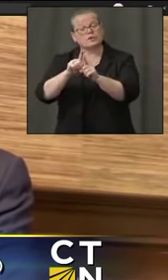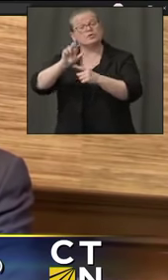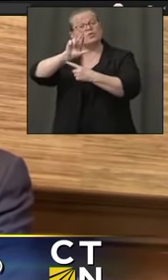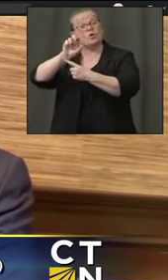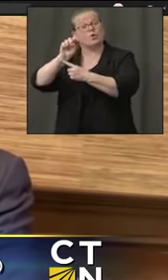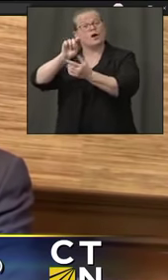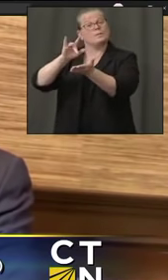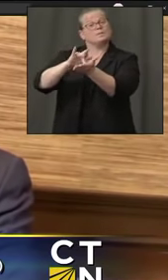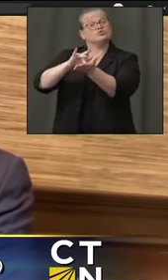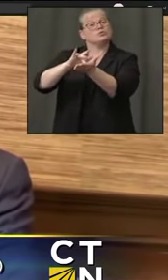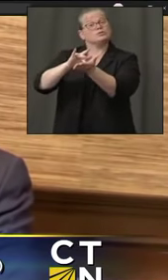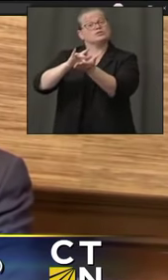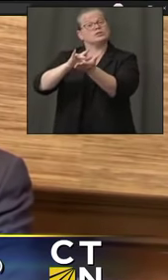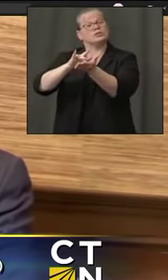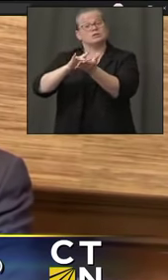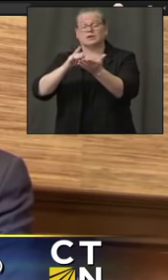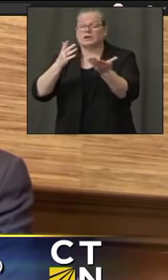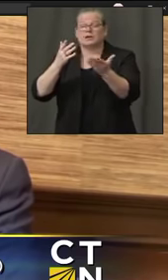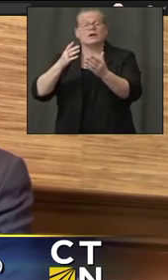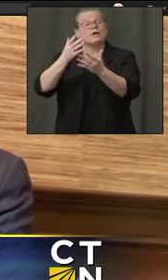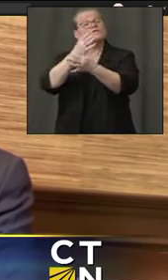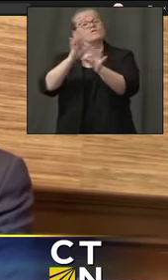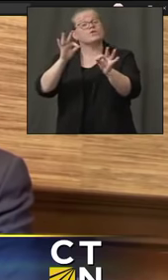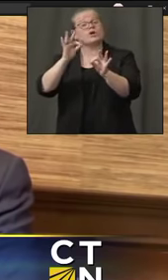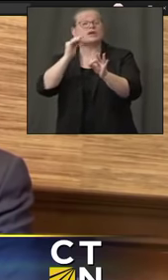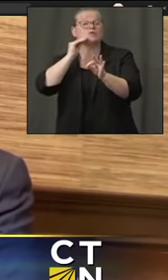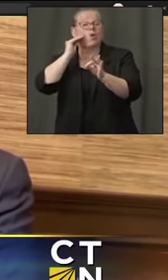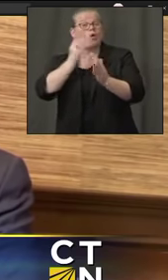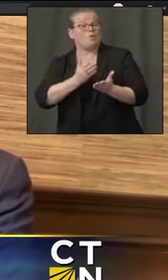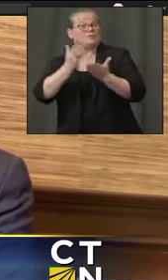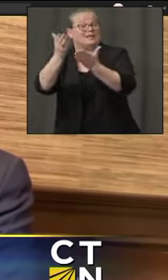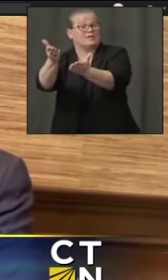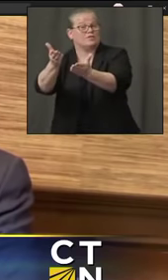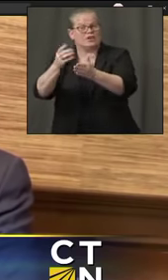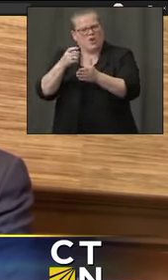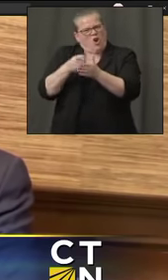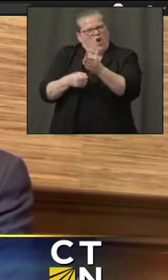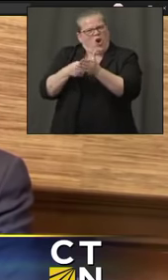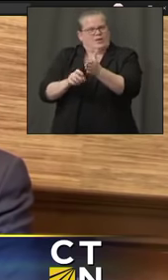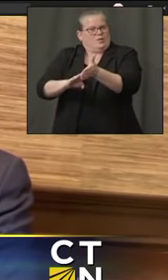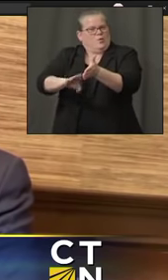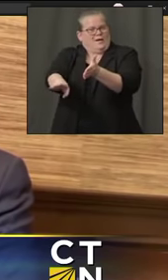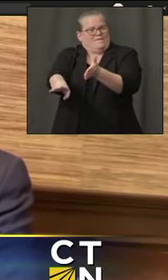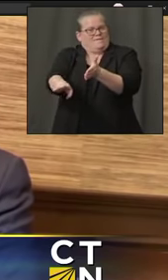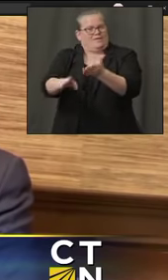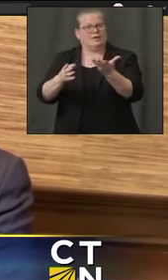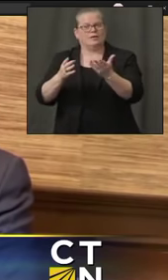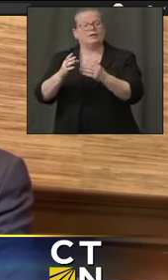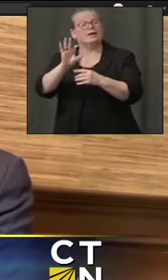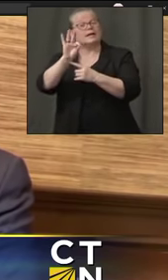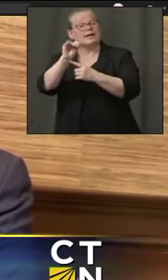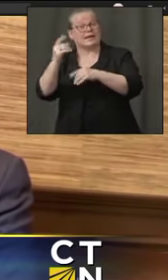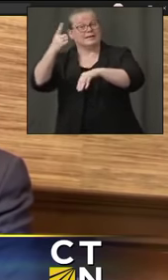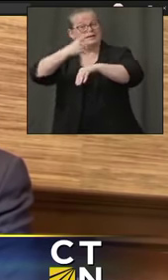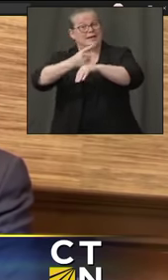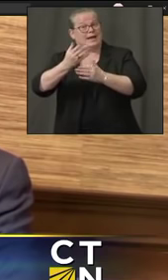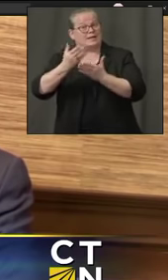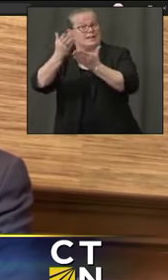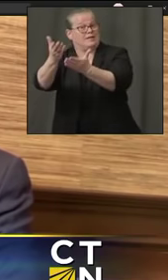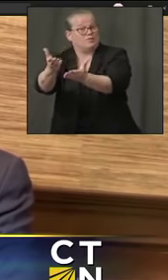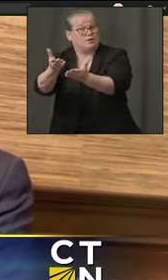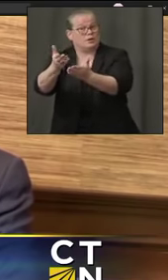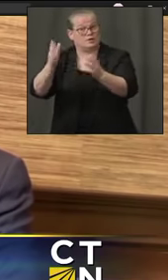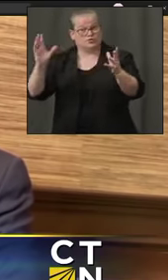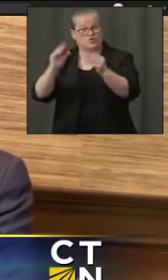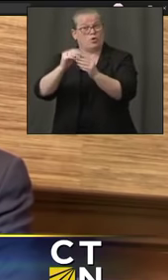by waiving the cost for a free home delivery, offering 90-day prescriptions, uninterrupted access, so that those folks can shelter